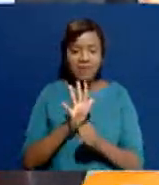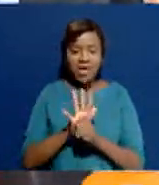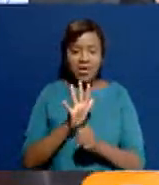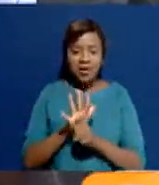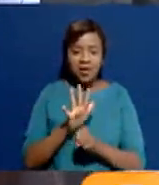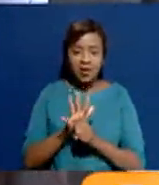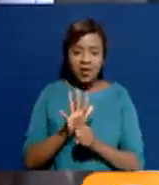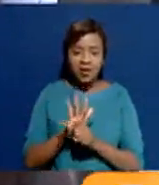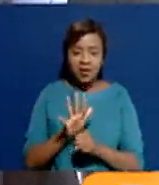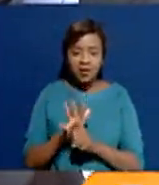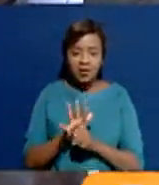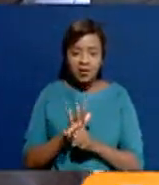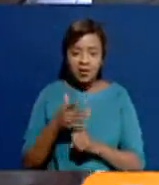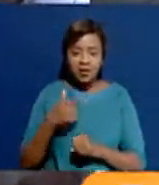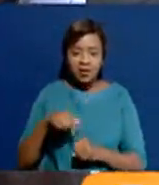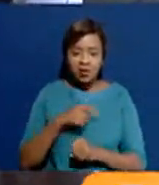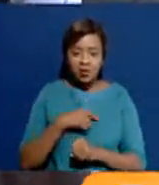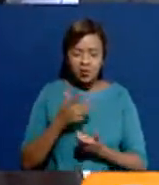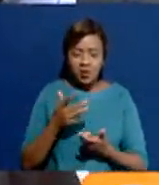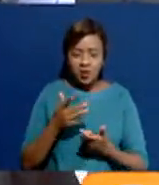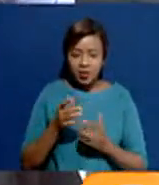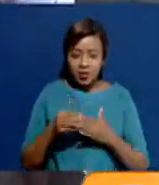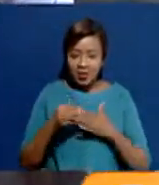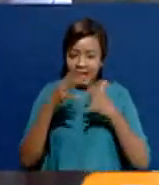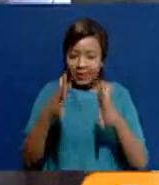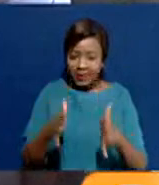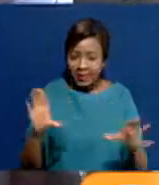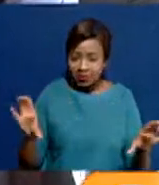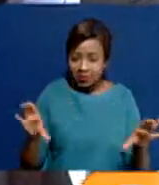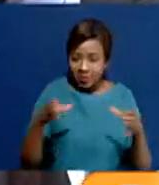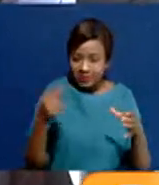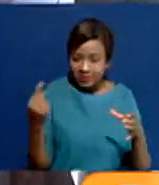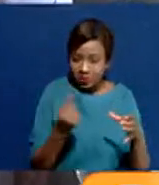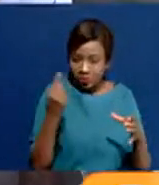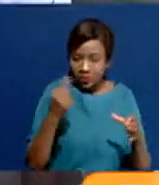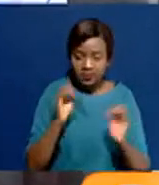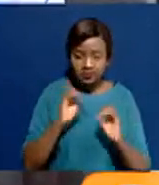ambao tulikuwa viongozi sio tu wa chama wa inchi,